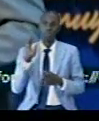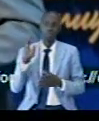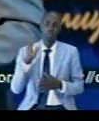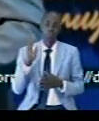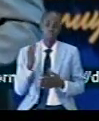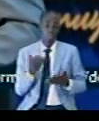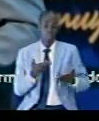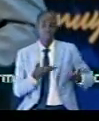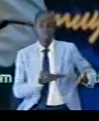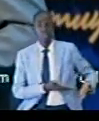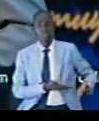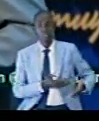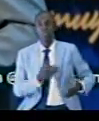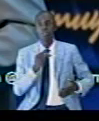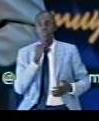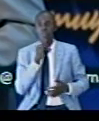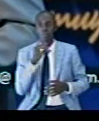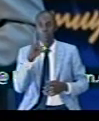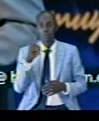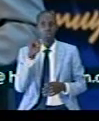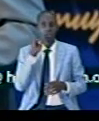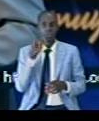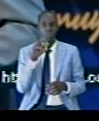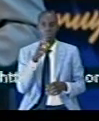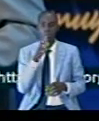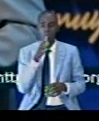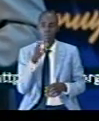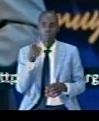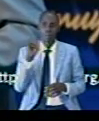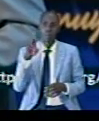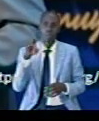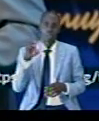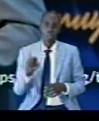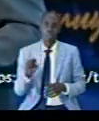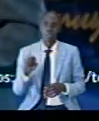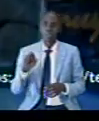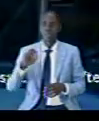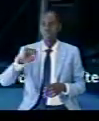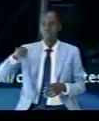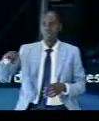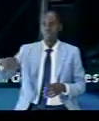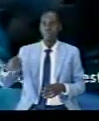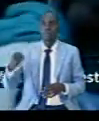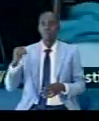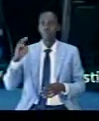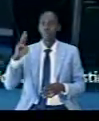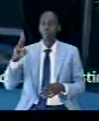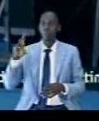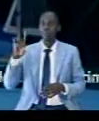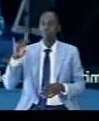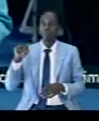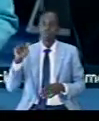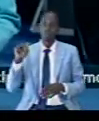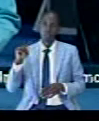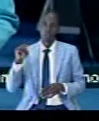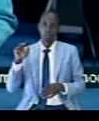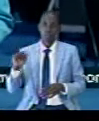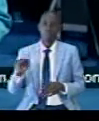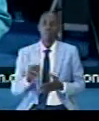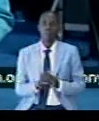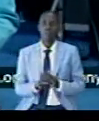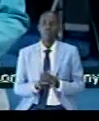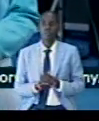me is Mrs. Mayomi Juliana from Itioro in Akungba, here in Ondo State.